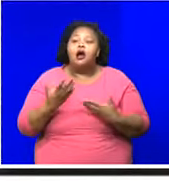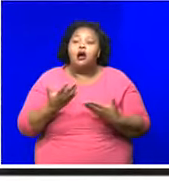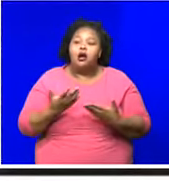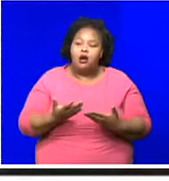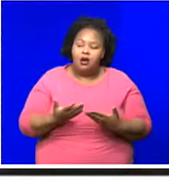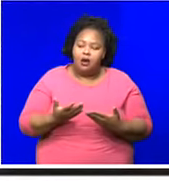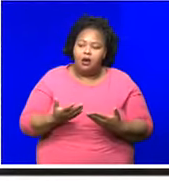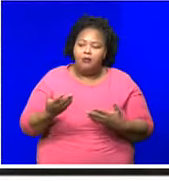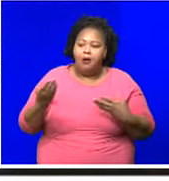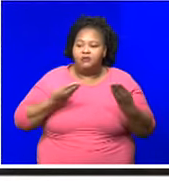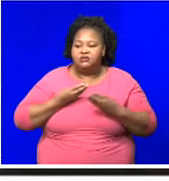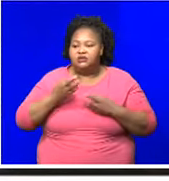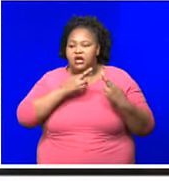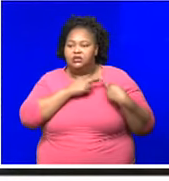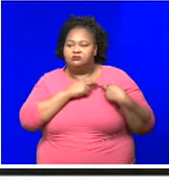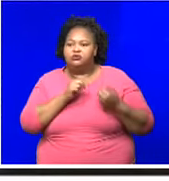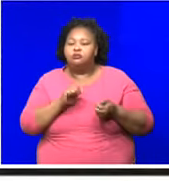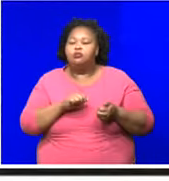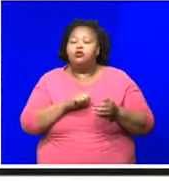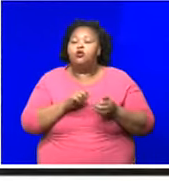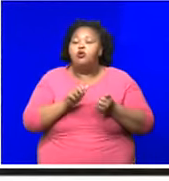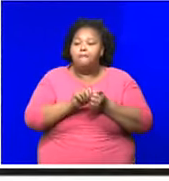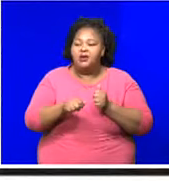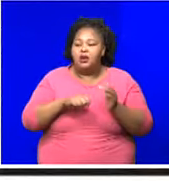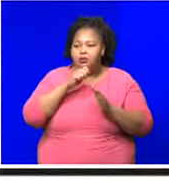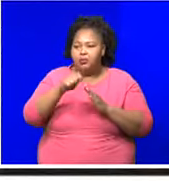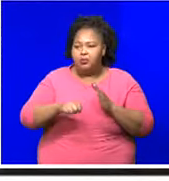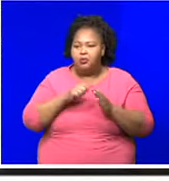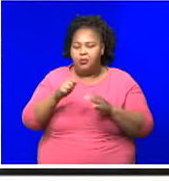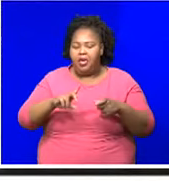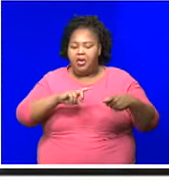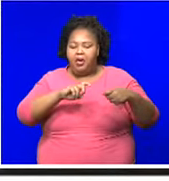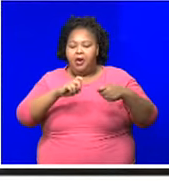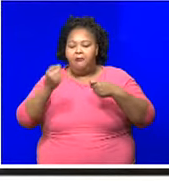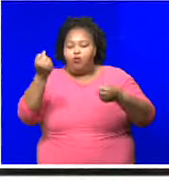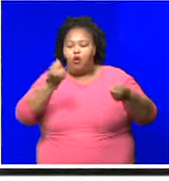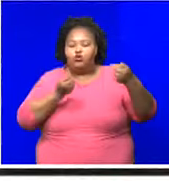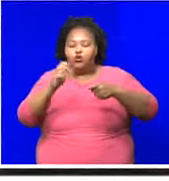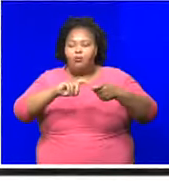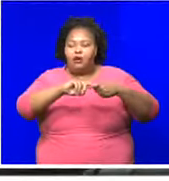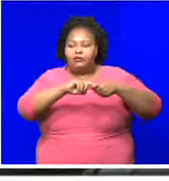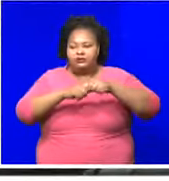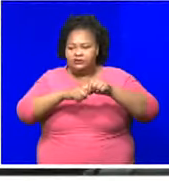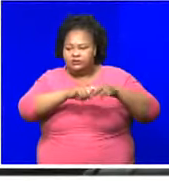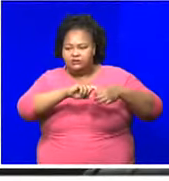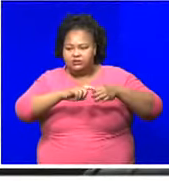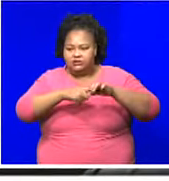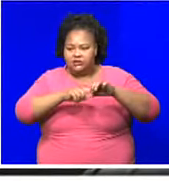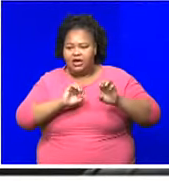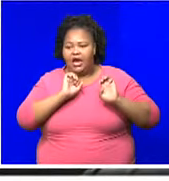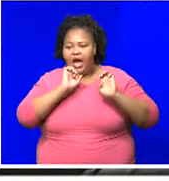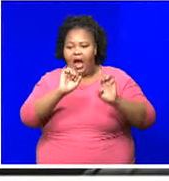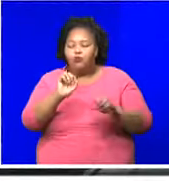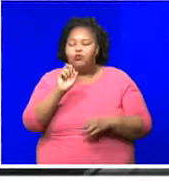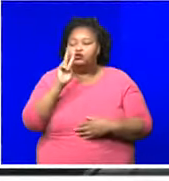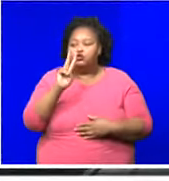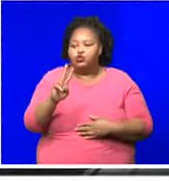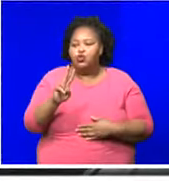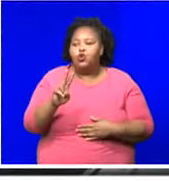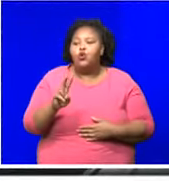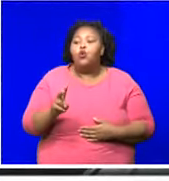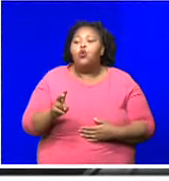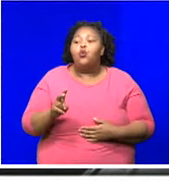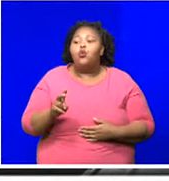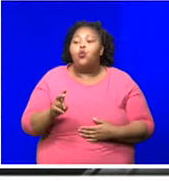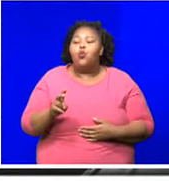will require more than the 2 truckloads, we then give them import permits according to predetermined conditions.